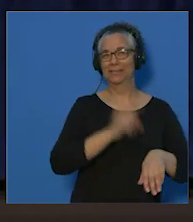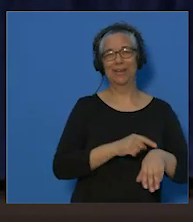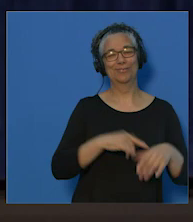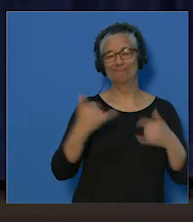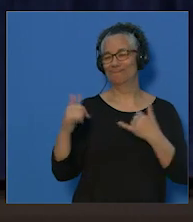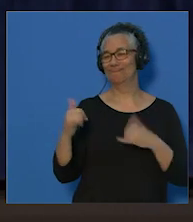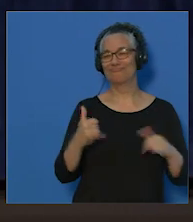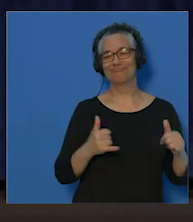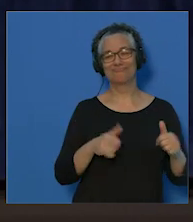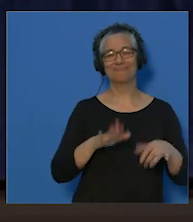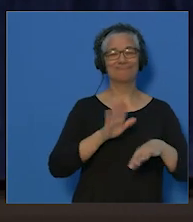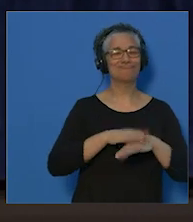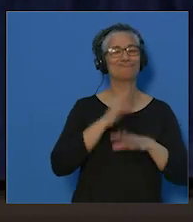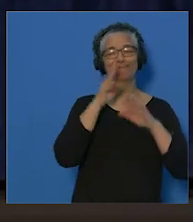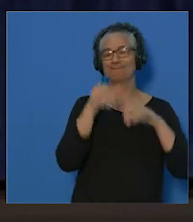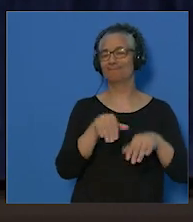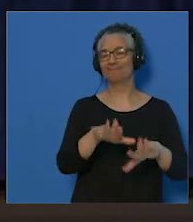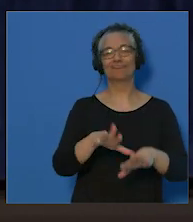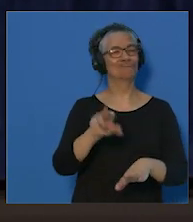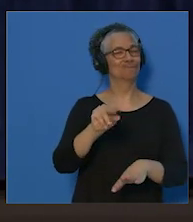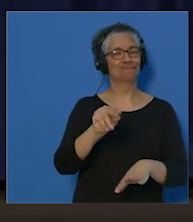water. We are not there yet.